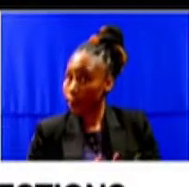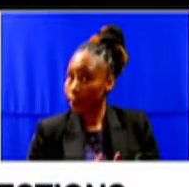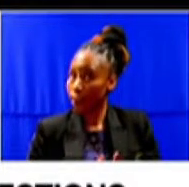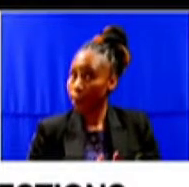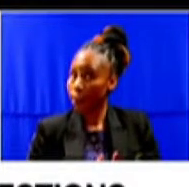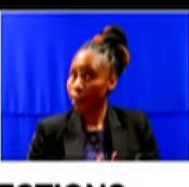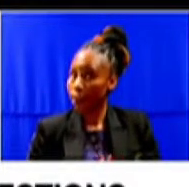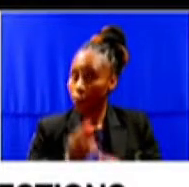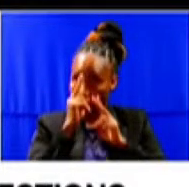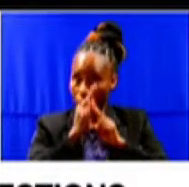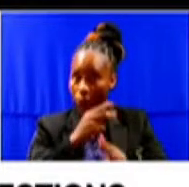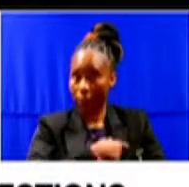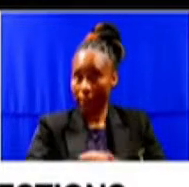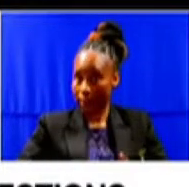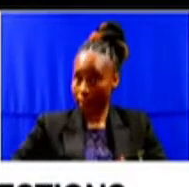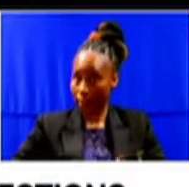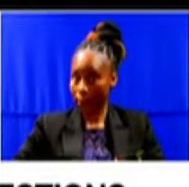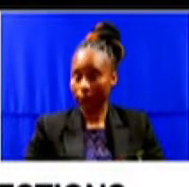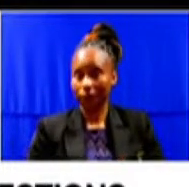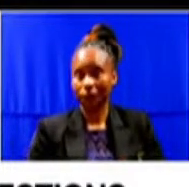Honorable President.